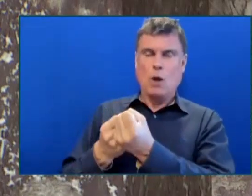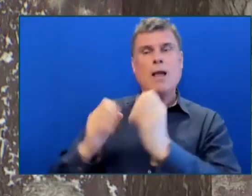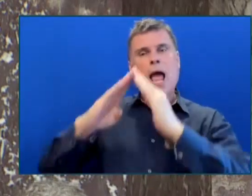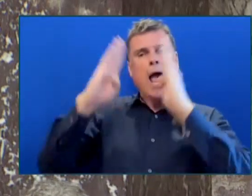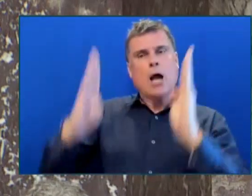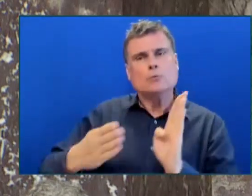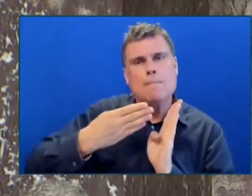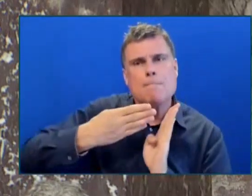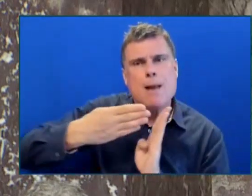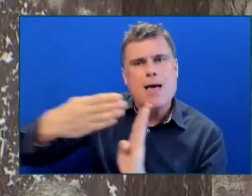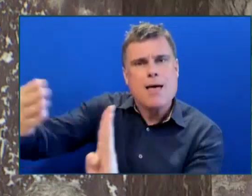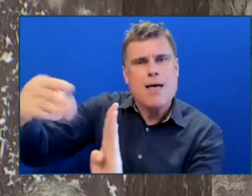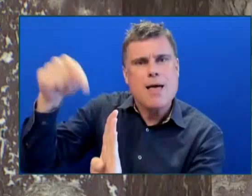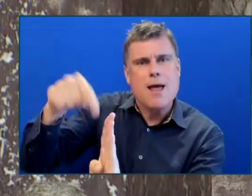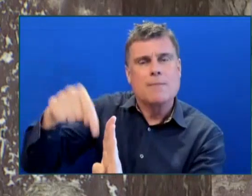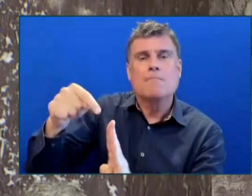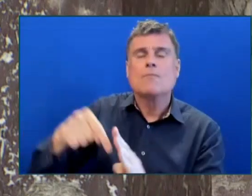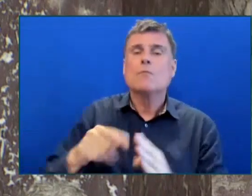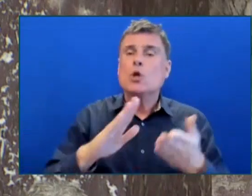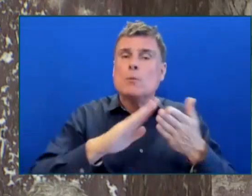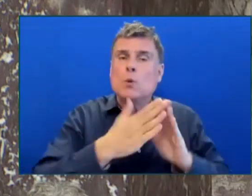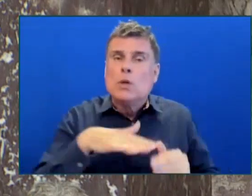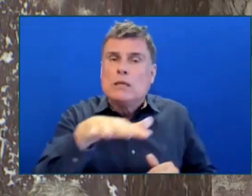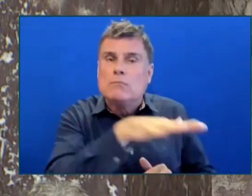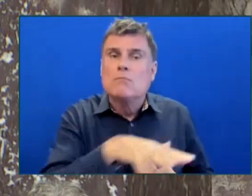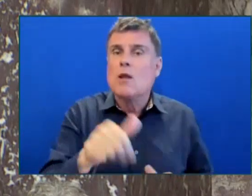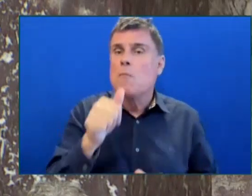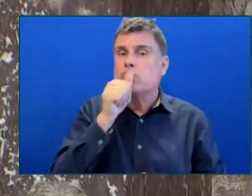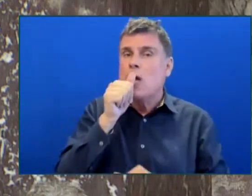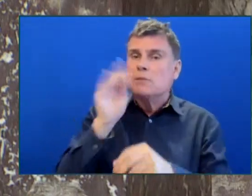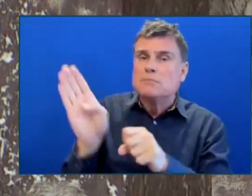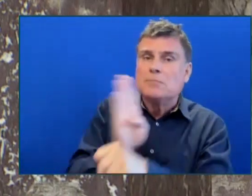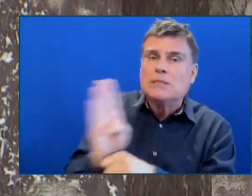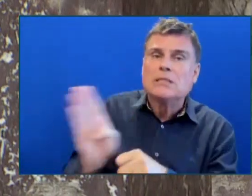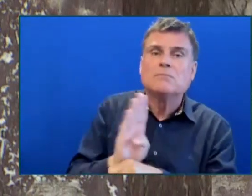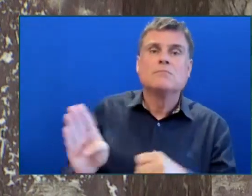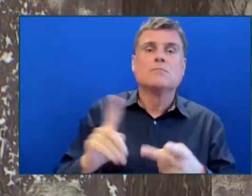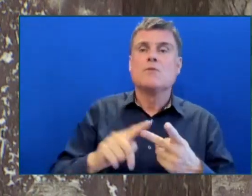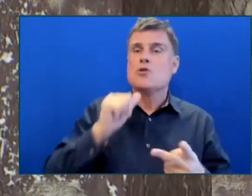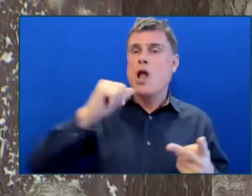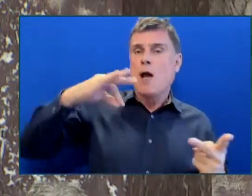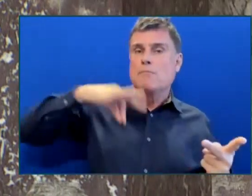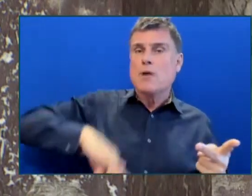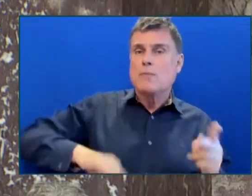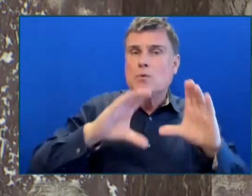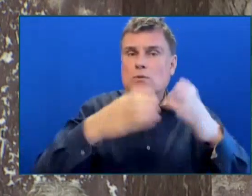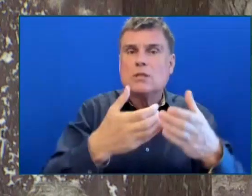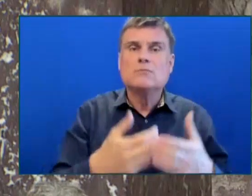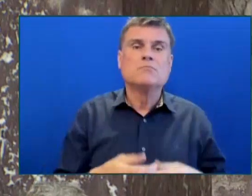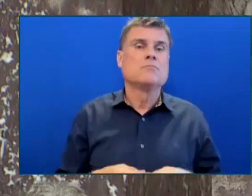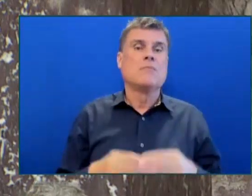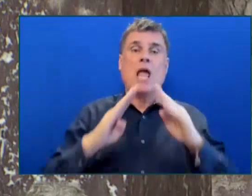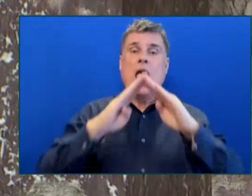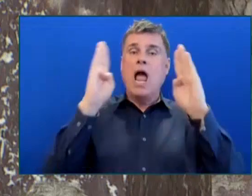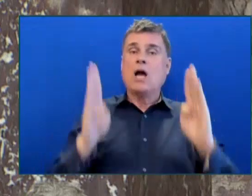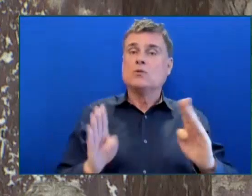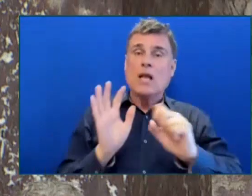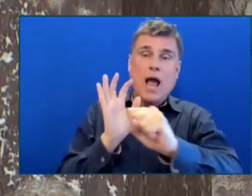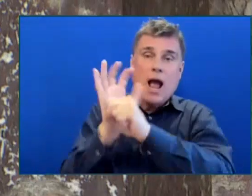communities, advocates, the housing advocates, all of them are saying this strategy hits the mark, and I certainly hope that they'll support